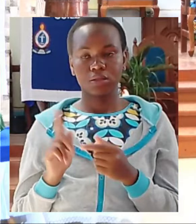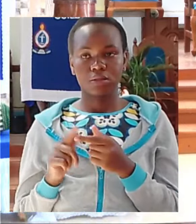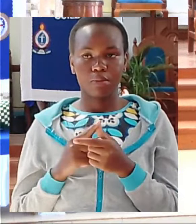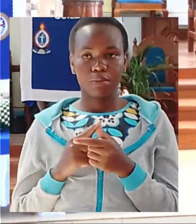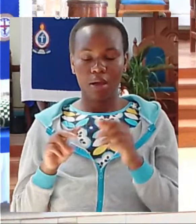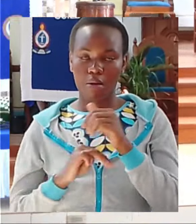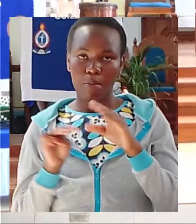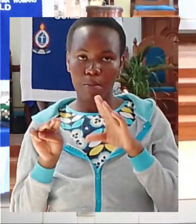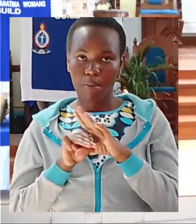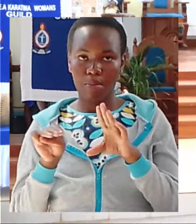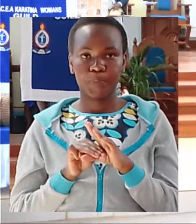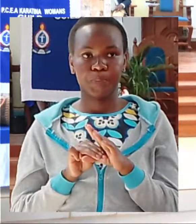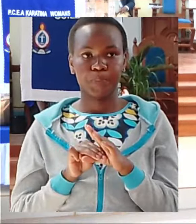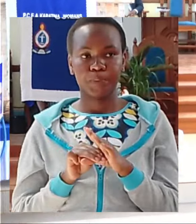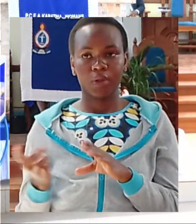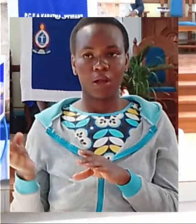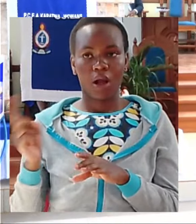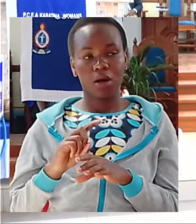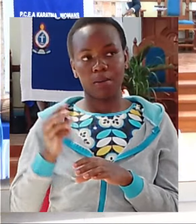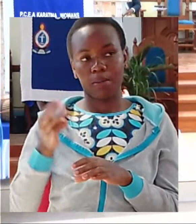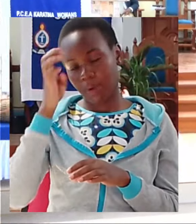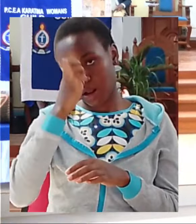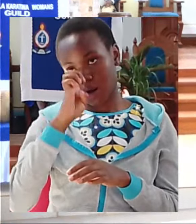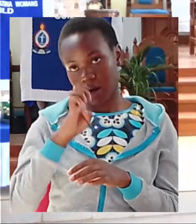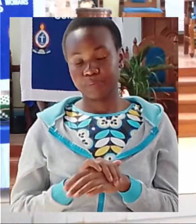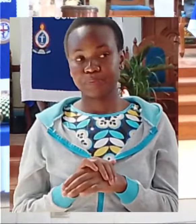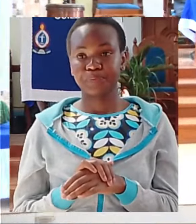members, including the elders.